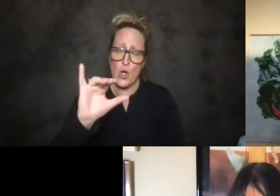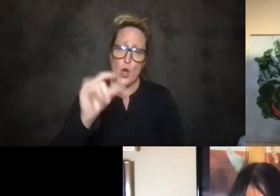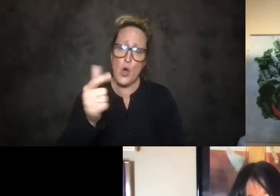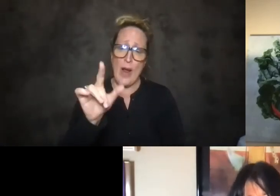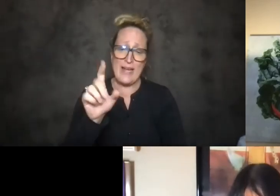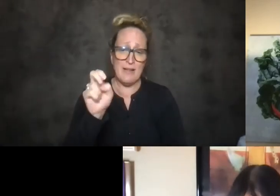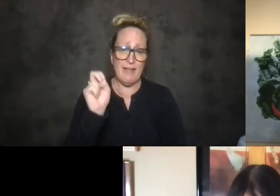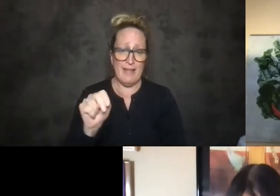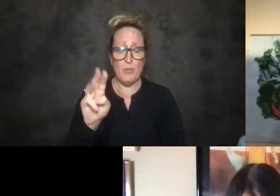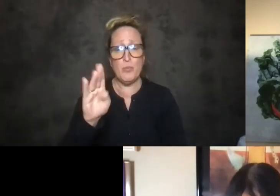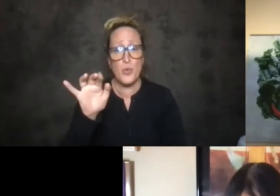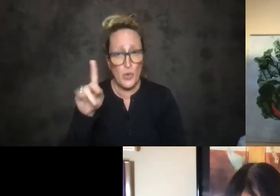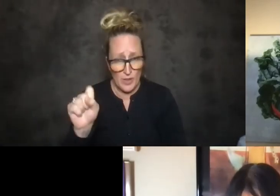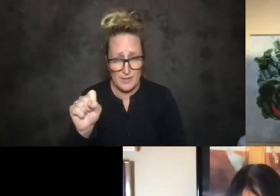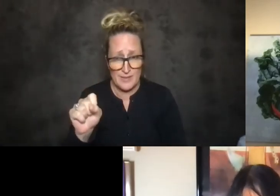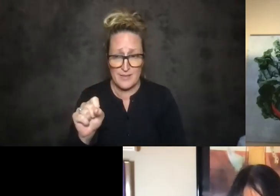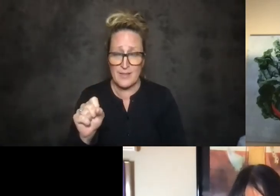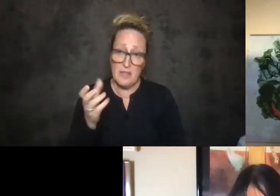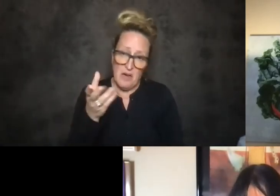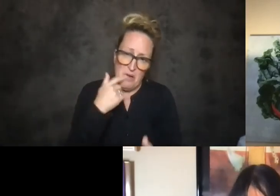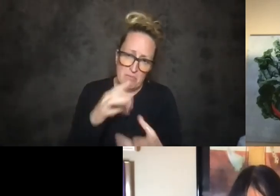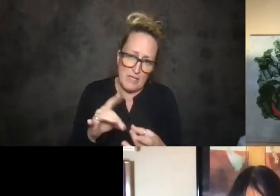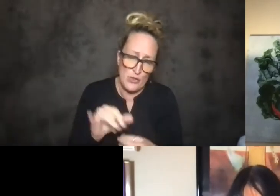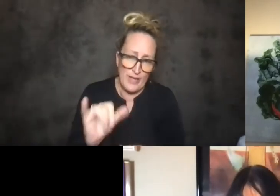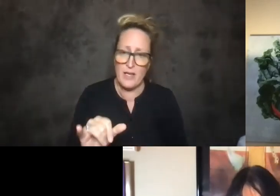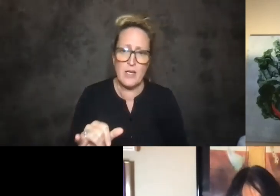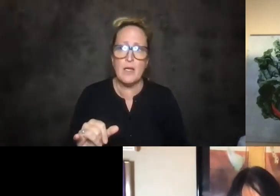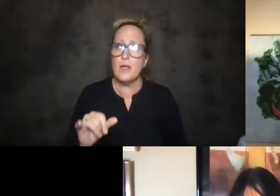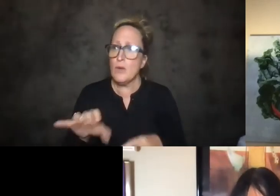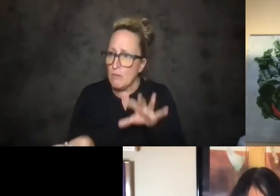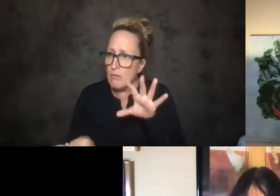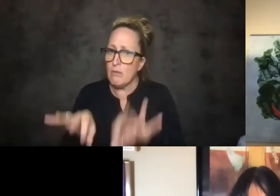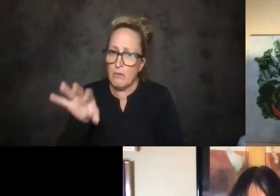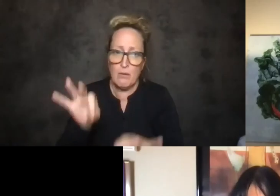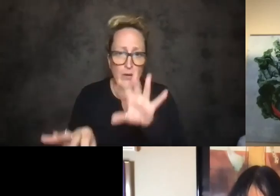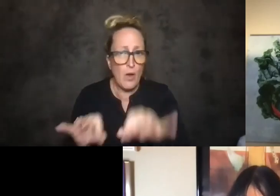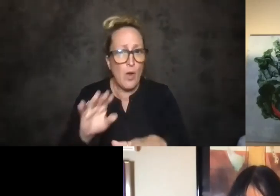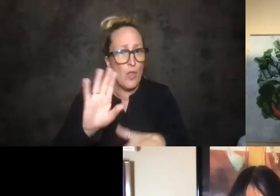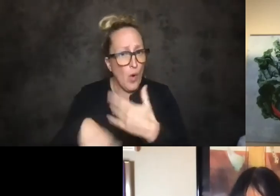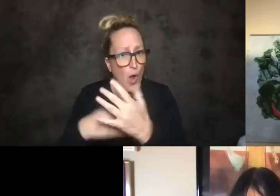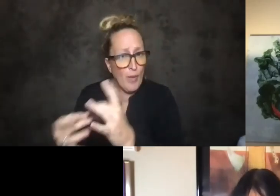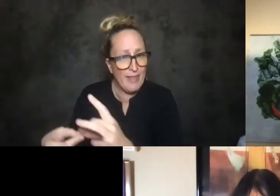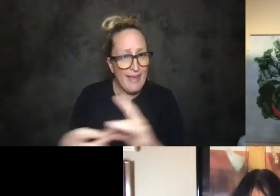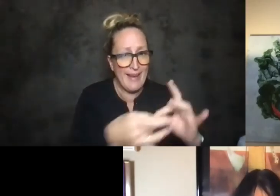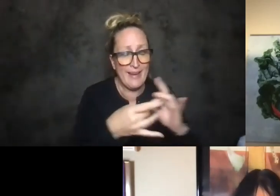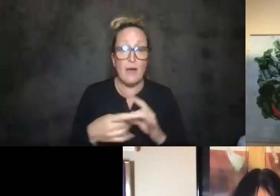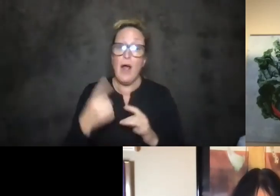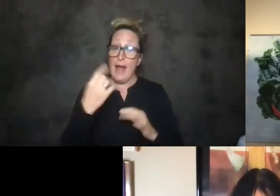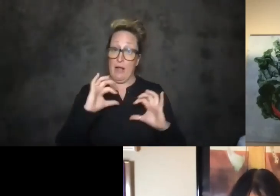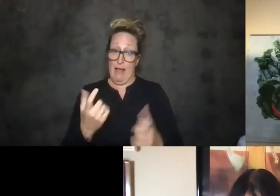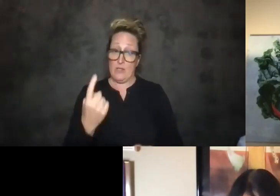Brooks there, and you know, you start finding out how everyone is related. I did a class once